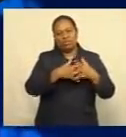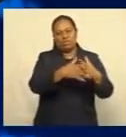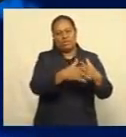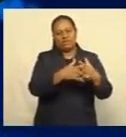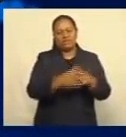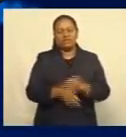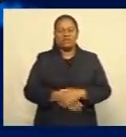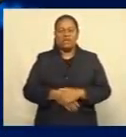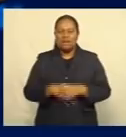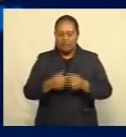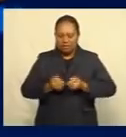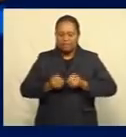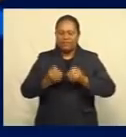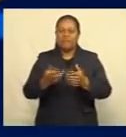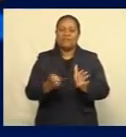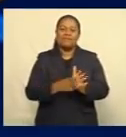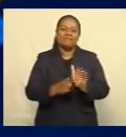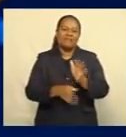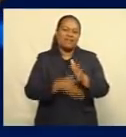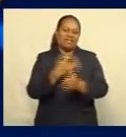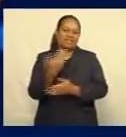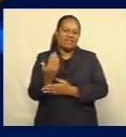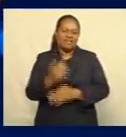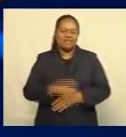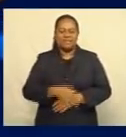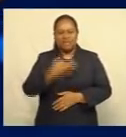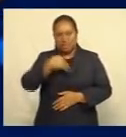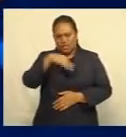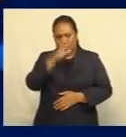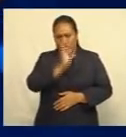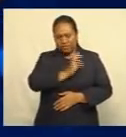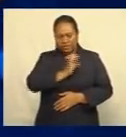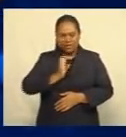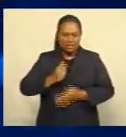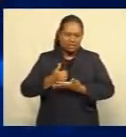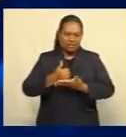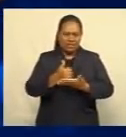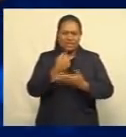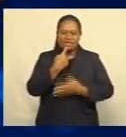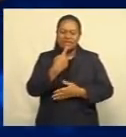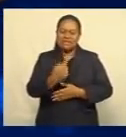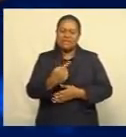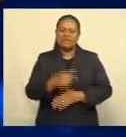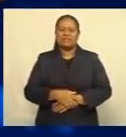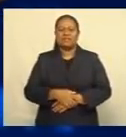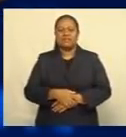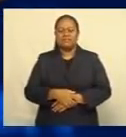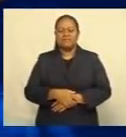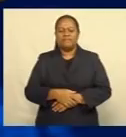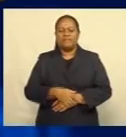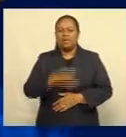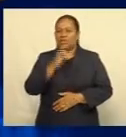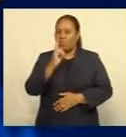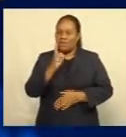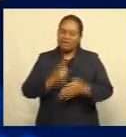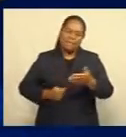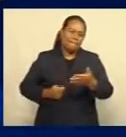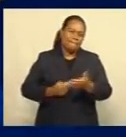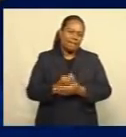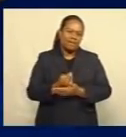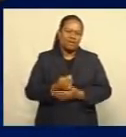will be available on Monday. Acting Chief Executive Viliame Vondanaivalu says this will be a one-off payment